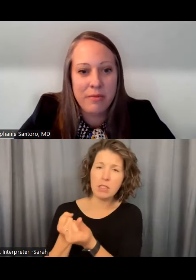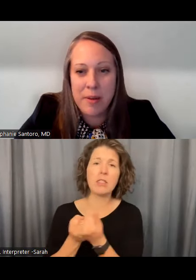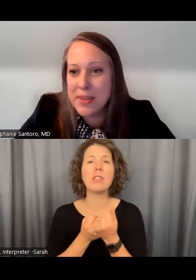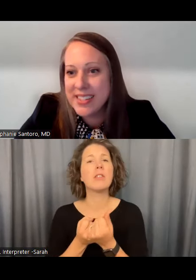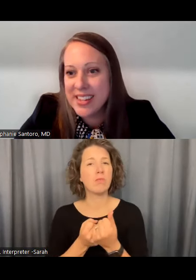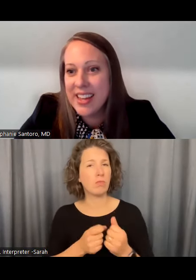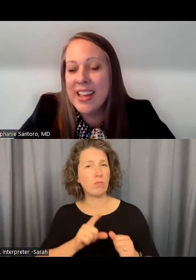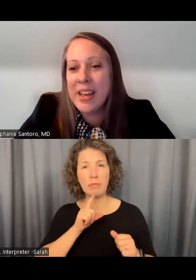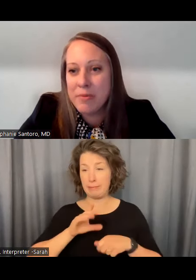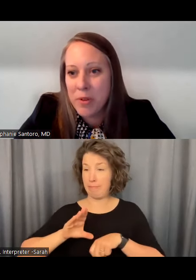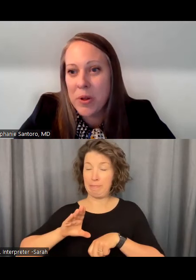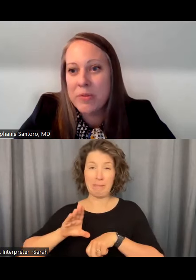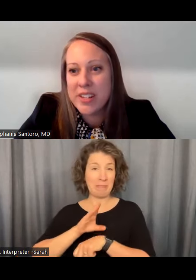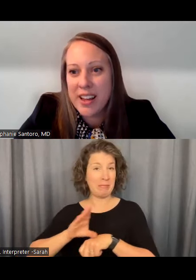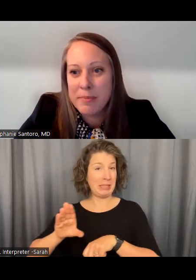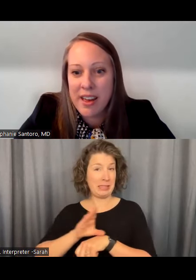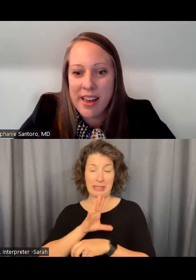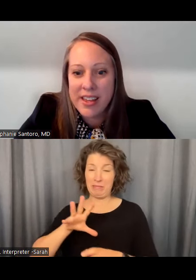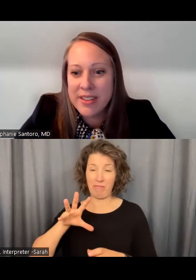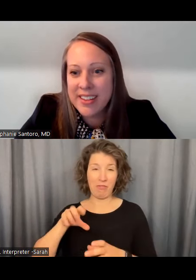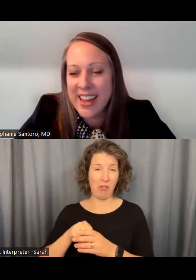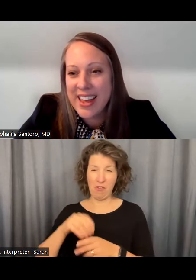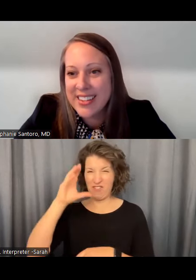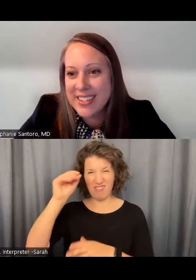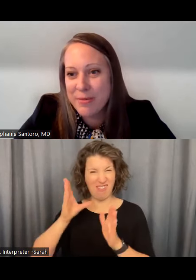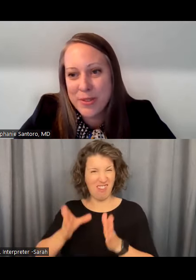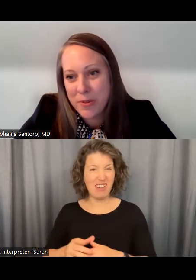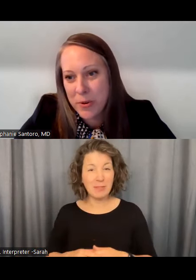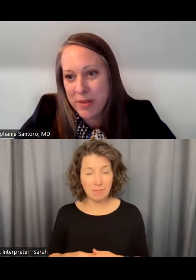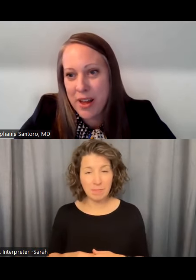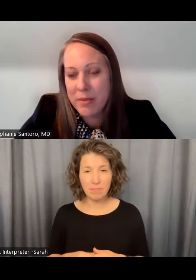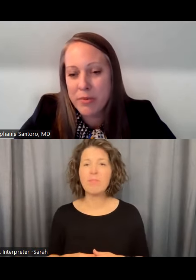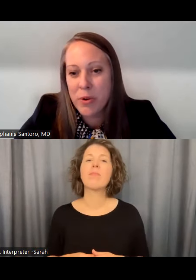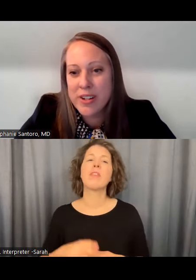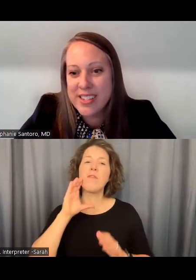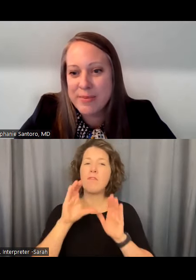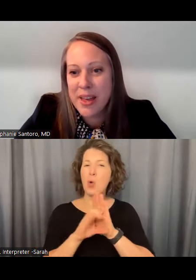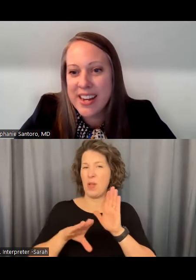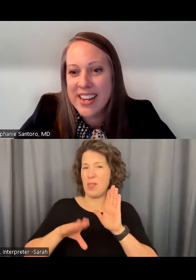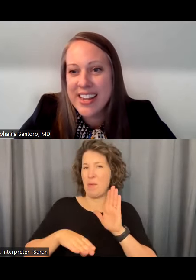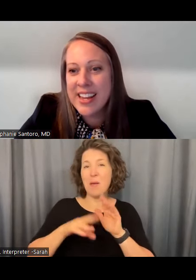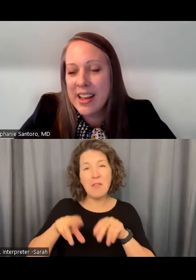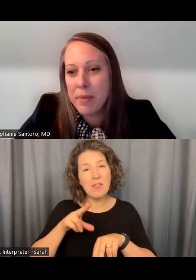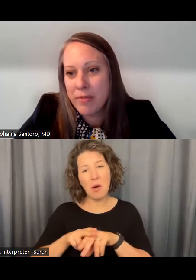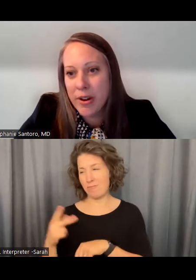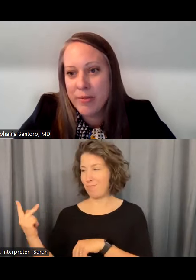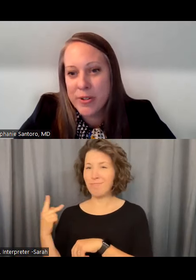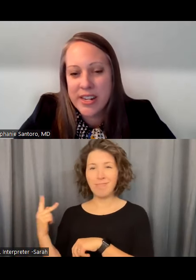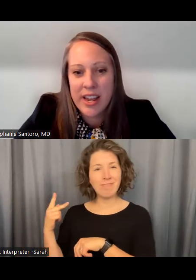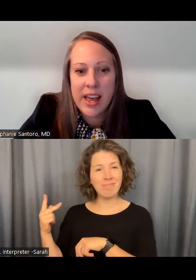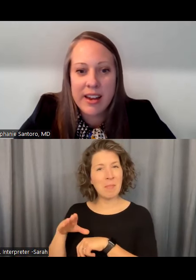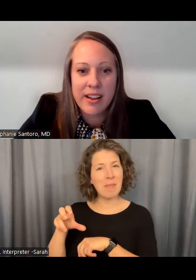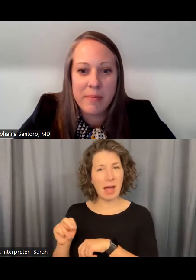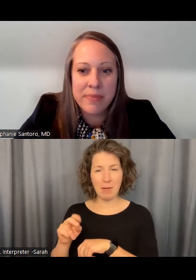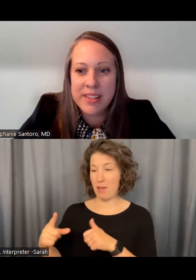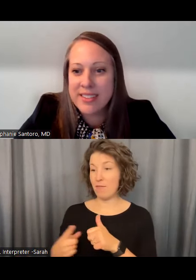just a busy, involved guy. And in the photo at the bottom, of course, is Ben and I, my very first